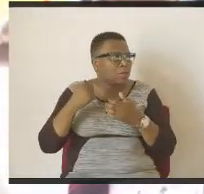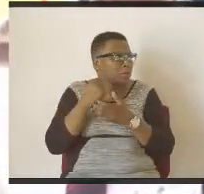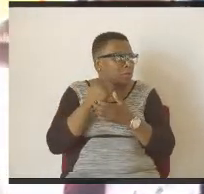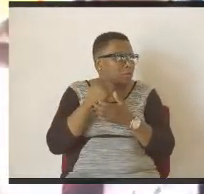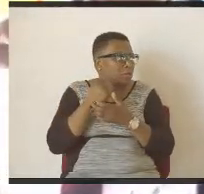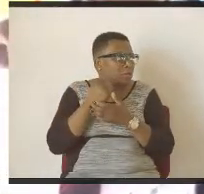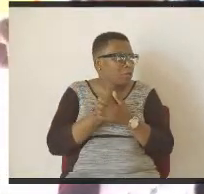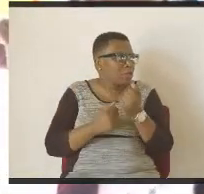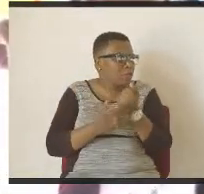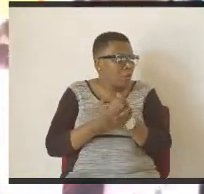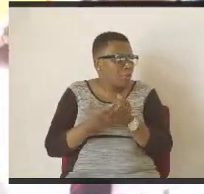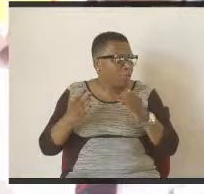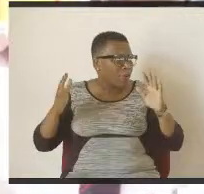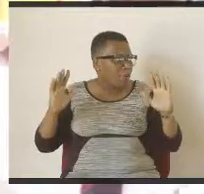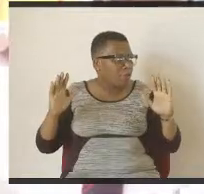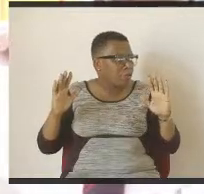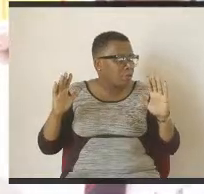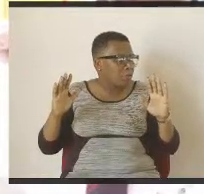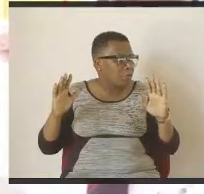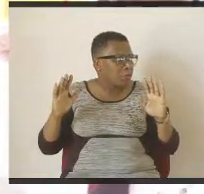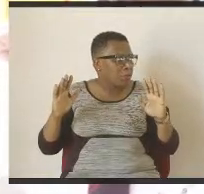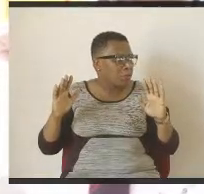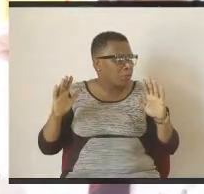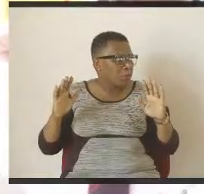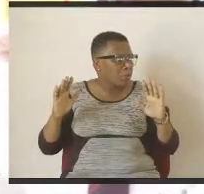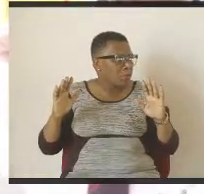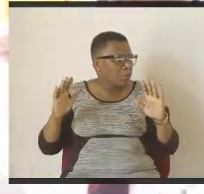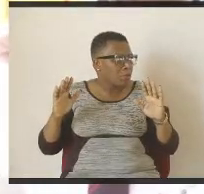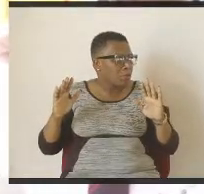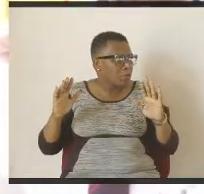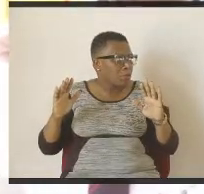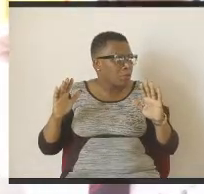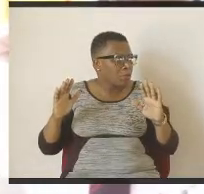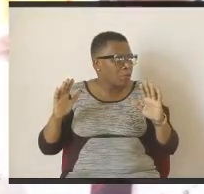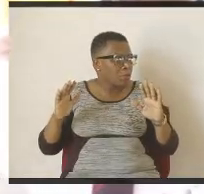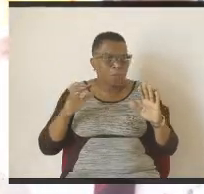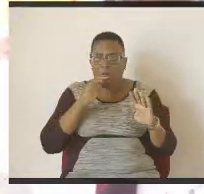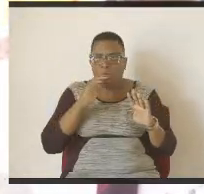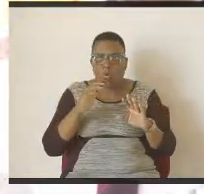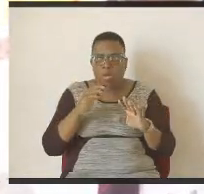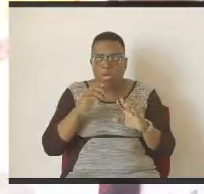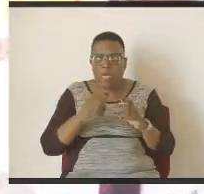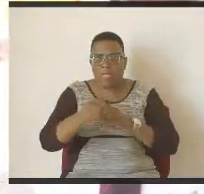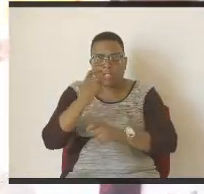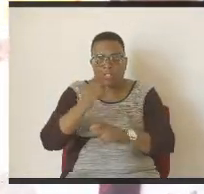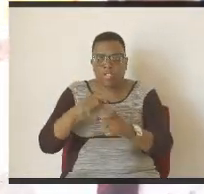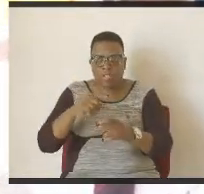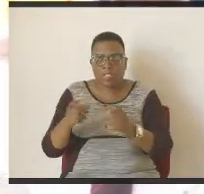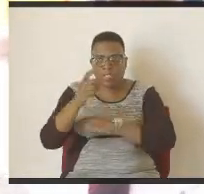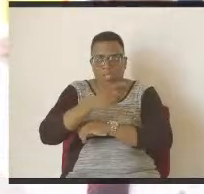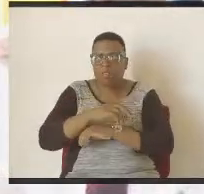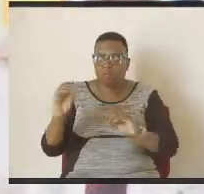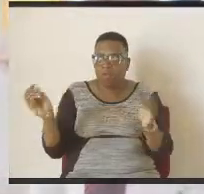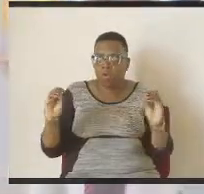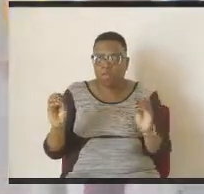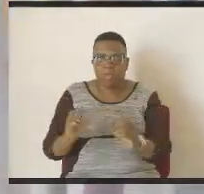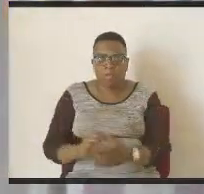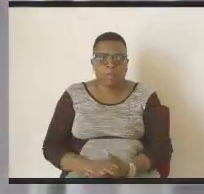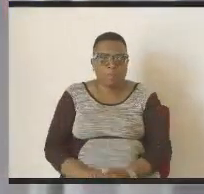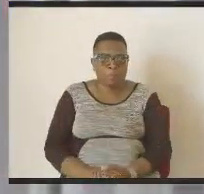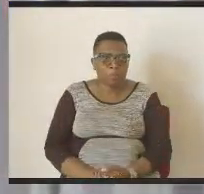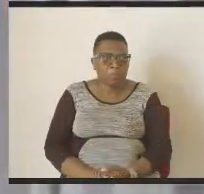sacrifice, and I wouldn't trade this day for nothing. Amen, amen.